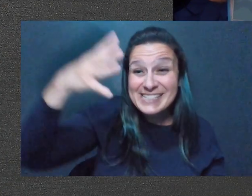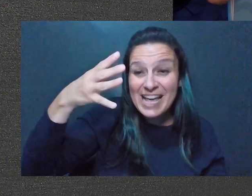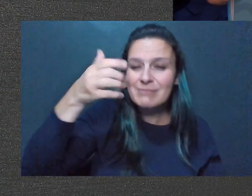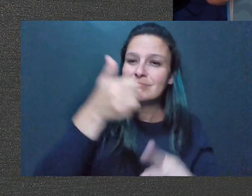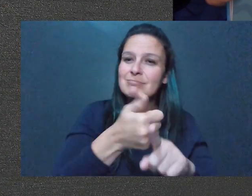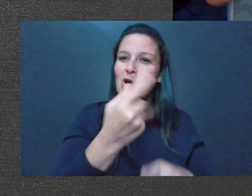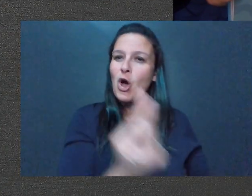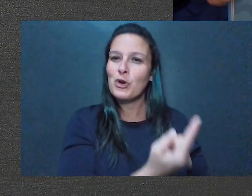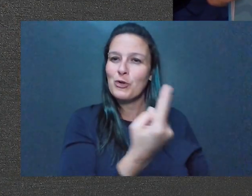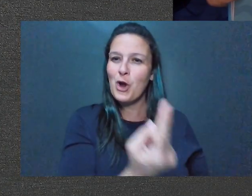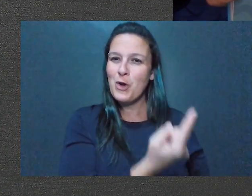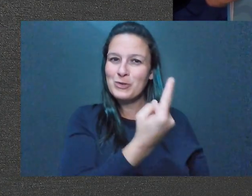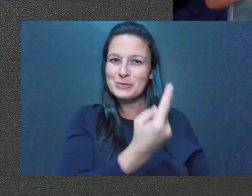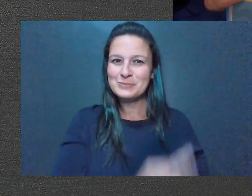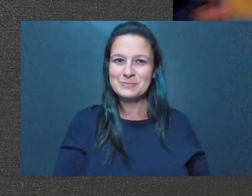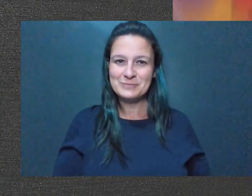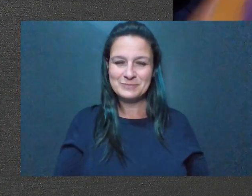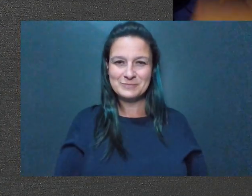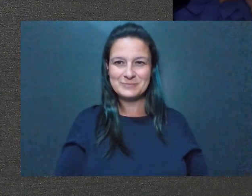own.